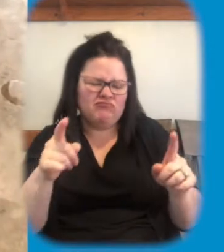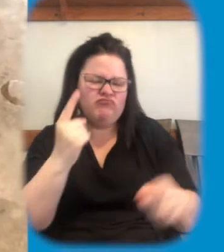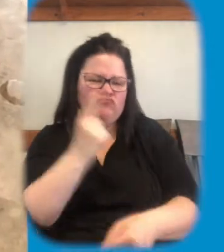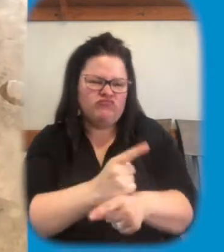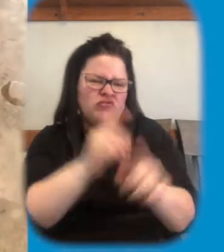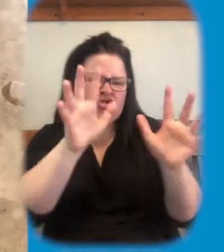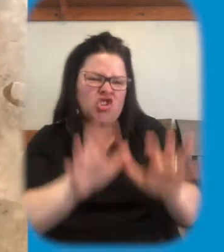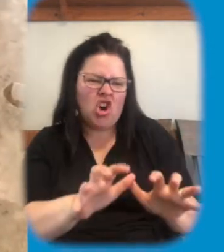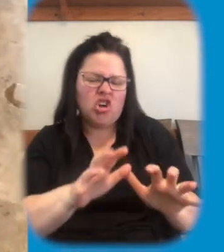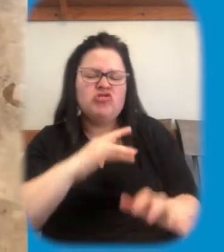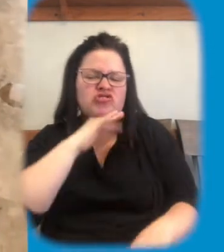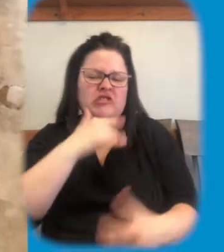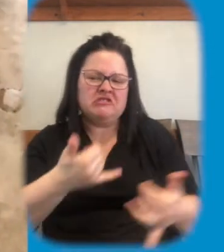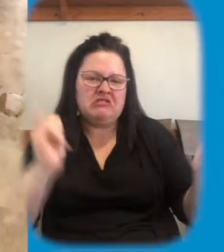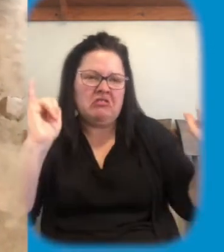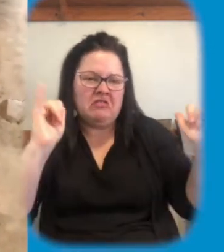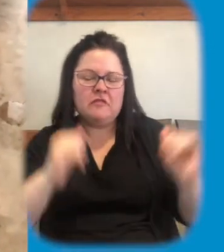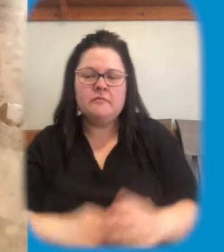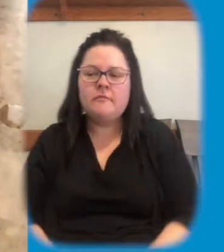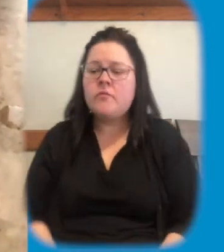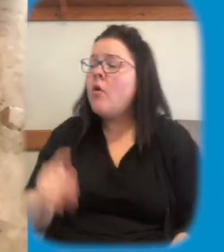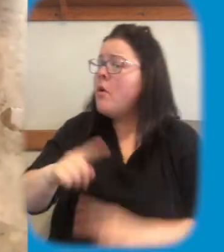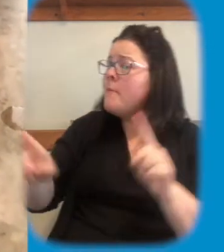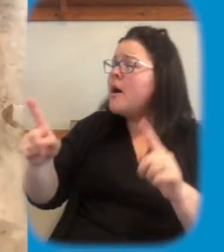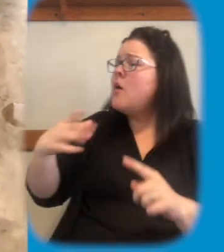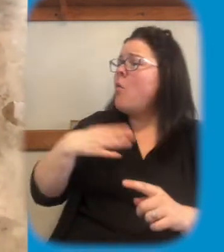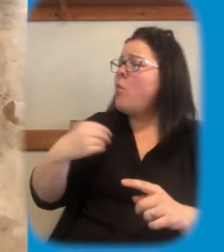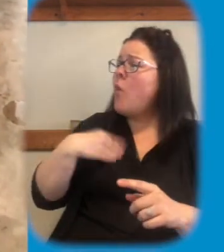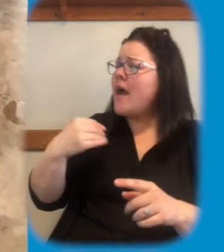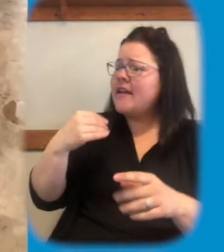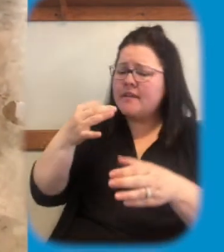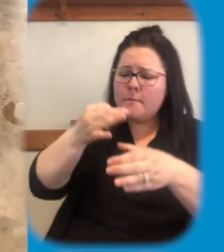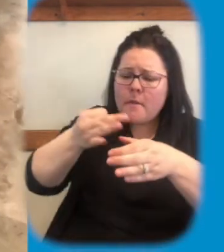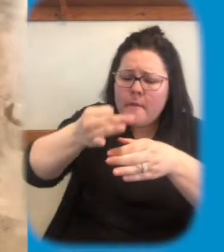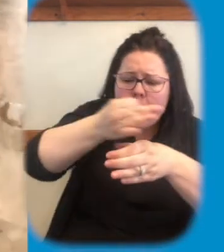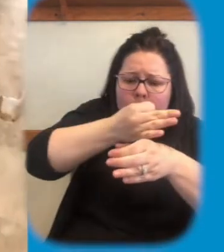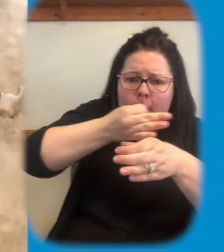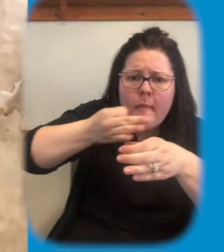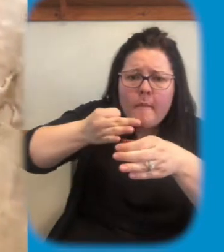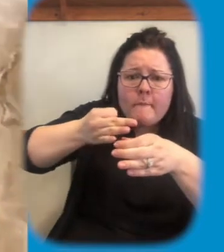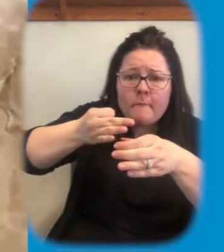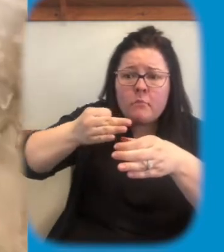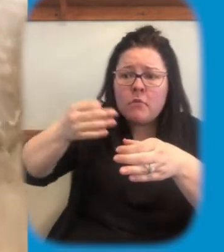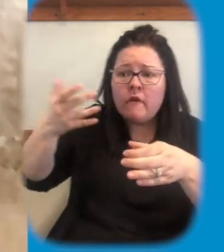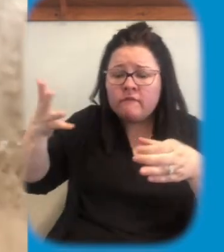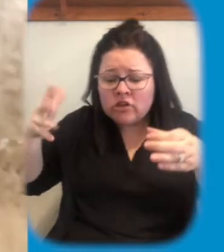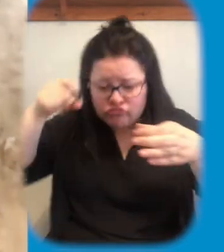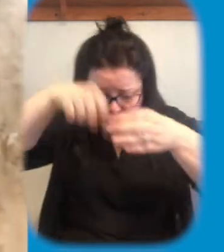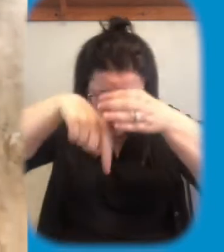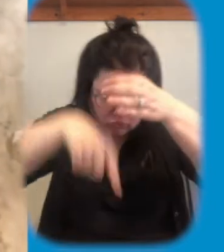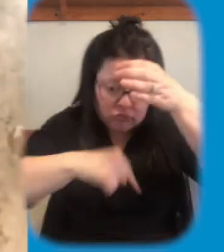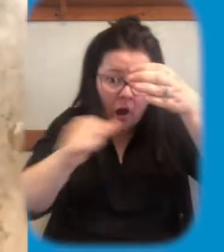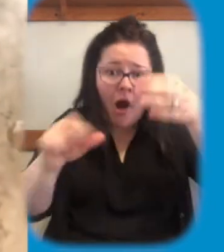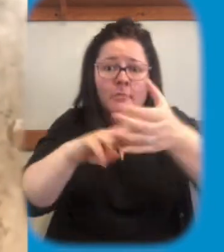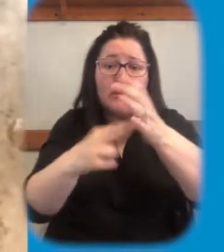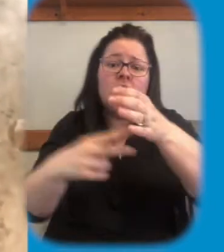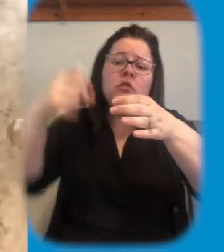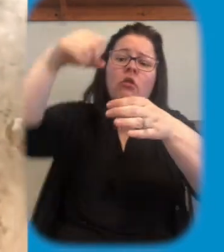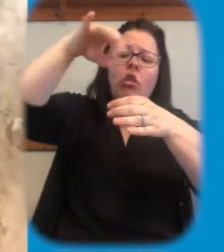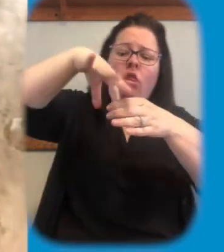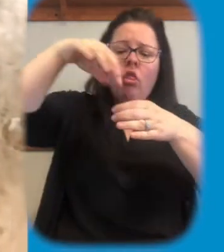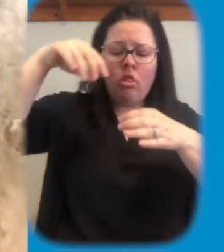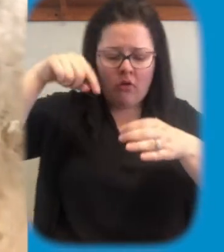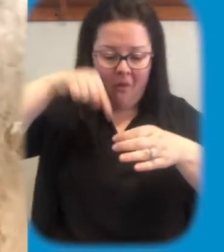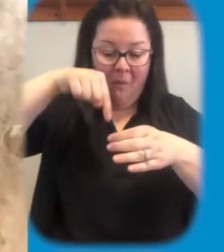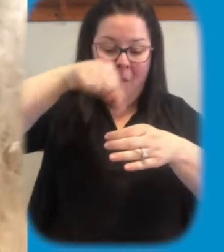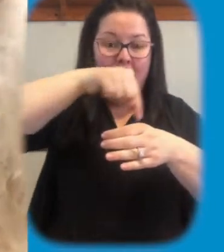Because, it deleted all those white seed things. Oh, that's right. So it did catch something. It